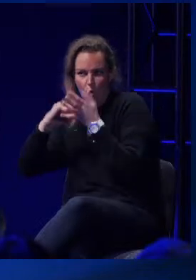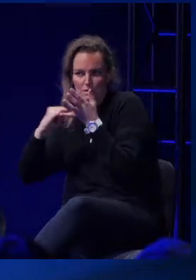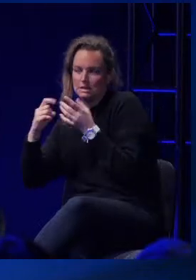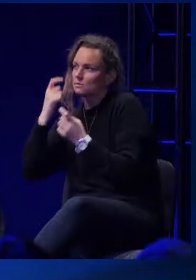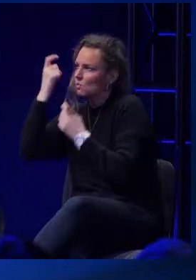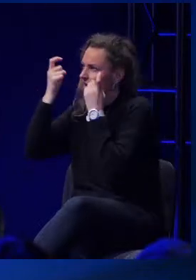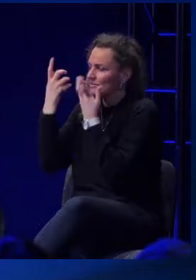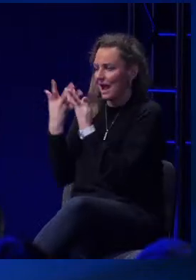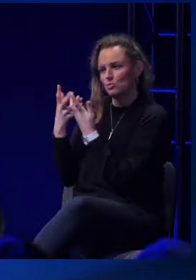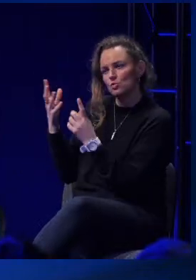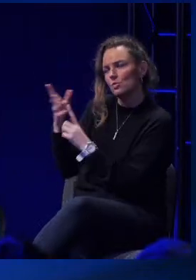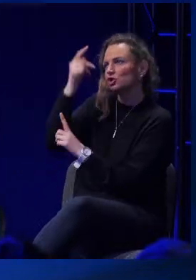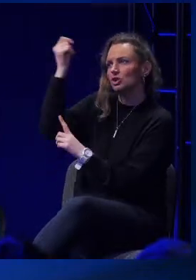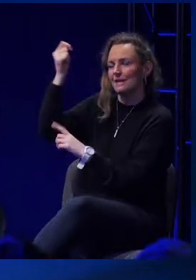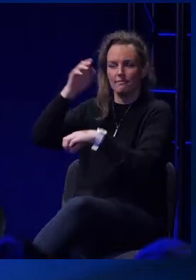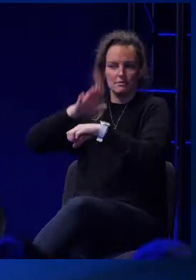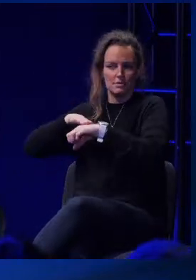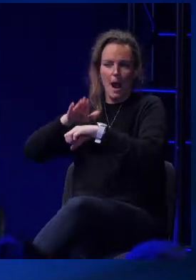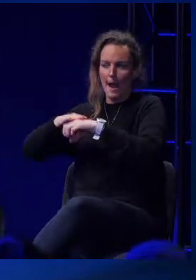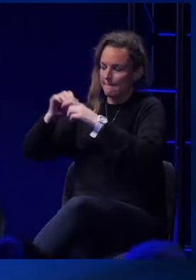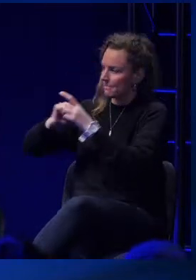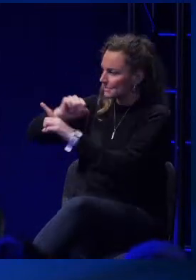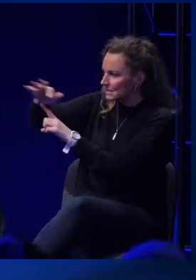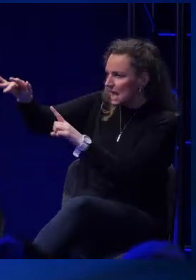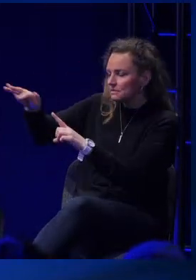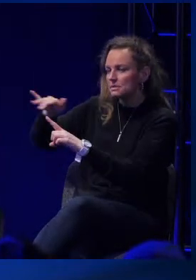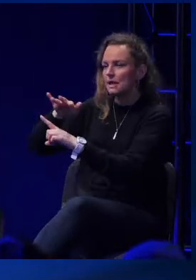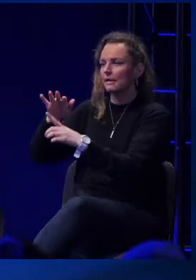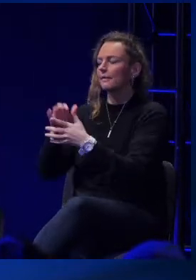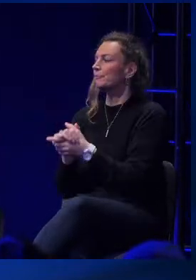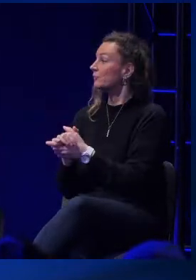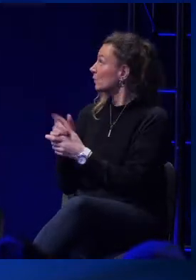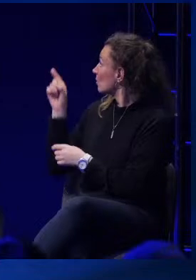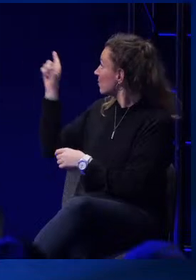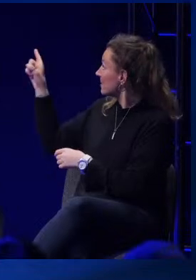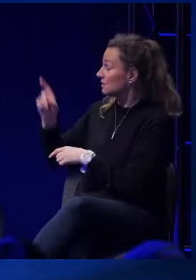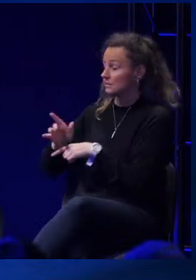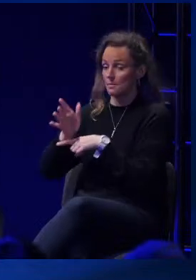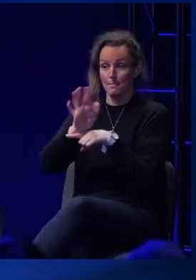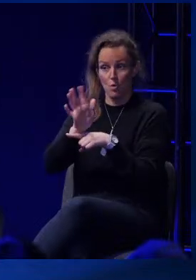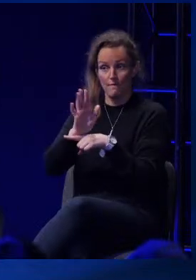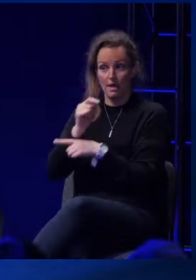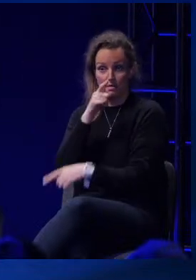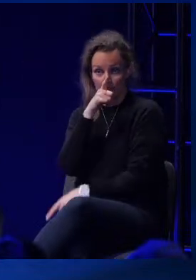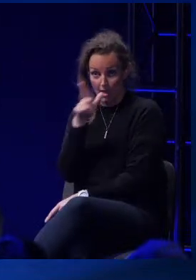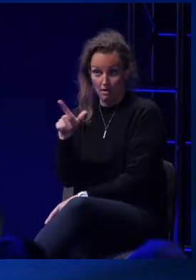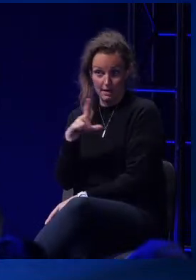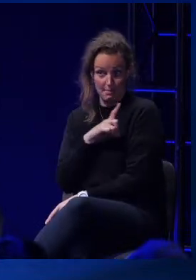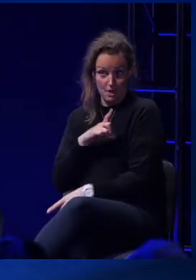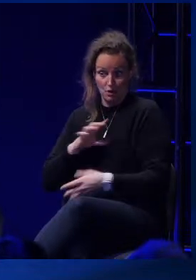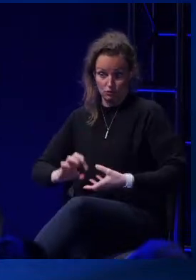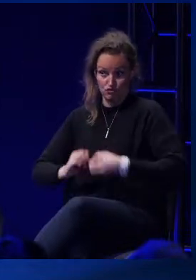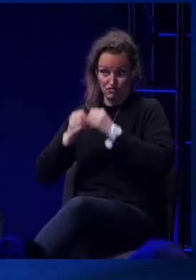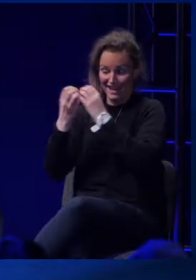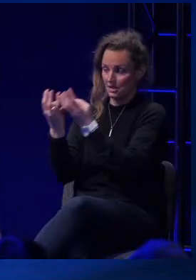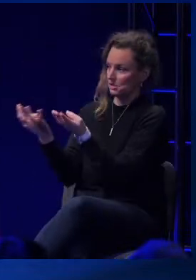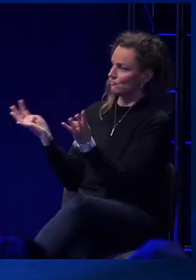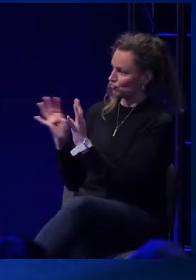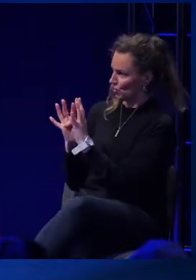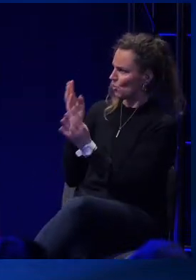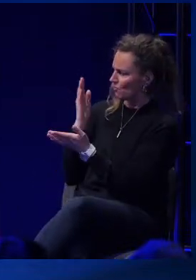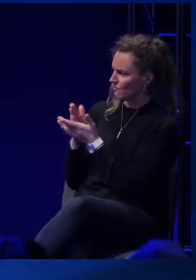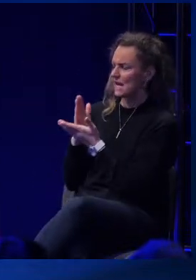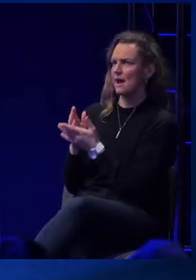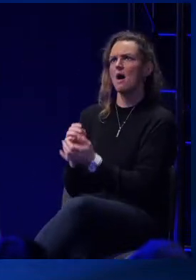Well, on this movie, we were very lucky that creative crew and Mikhail took it seriously, and